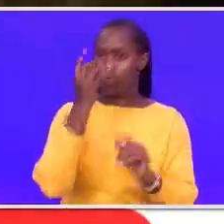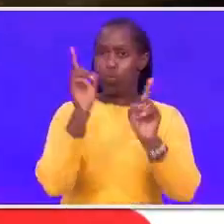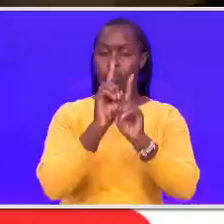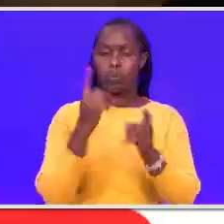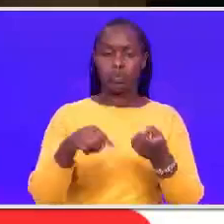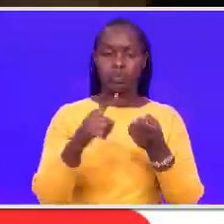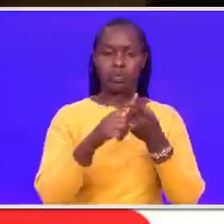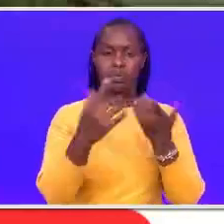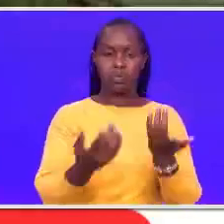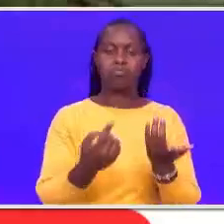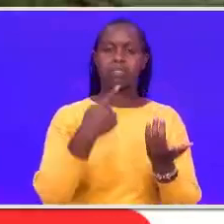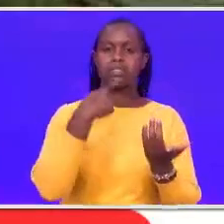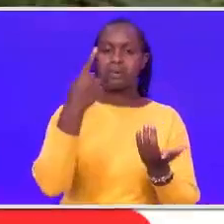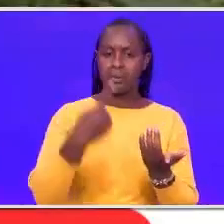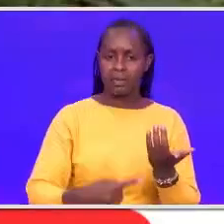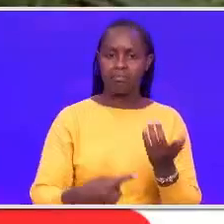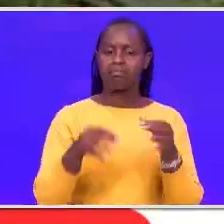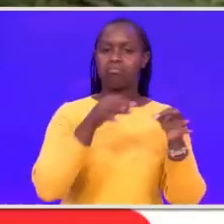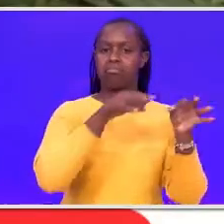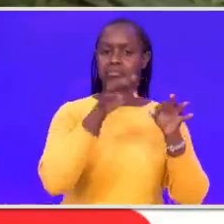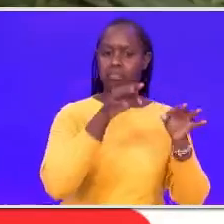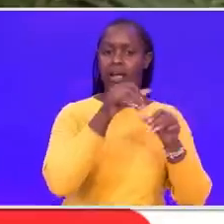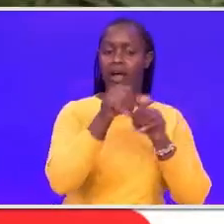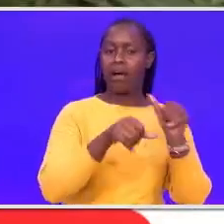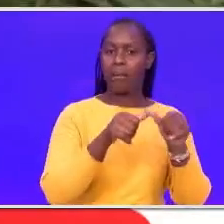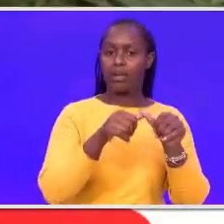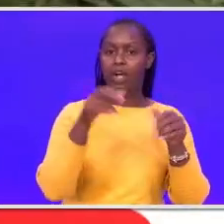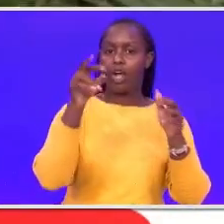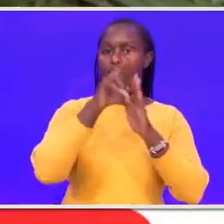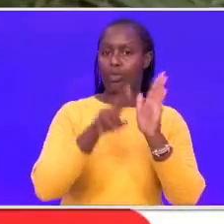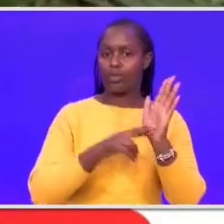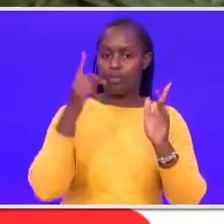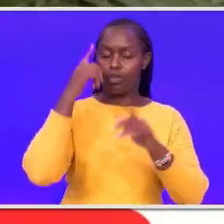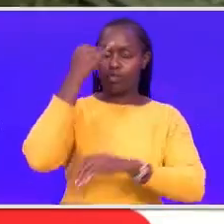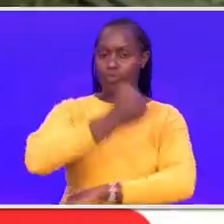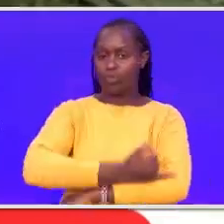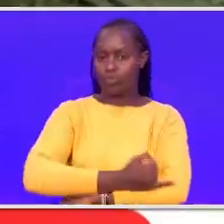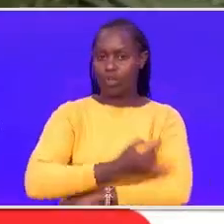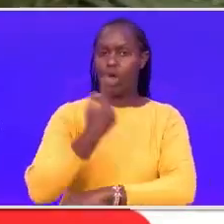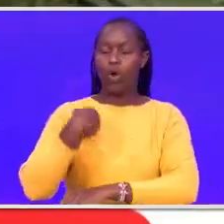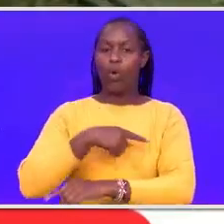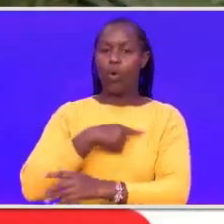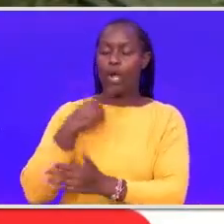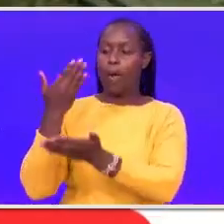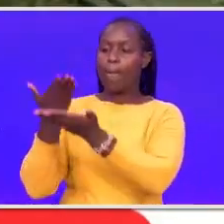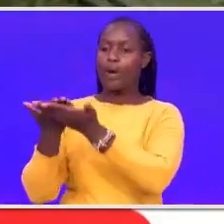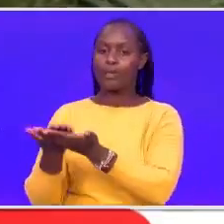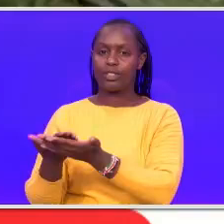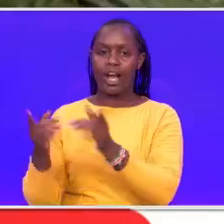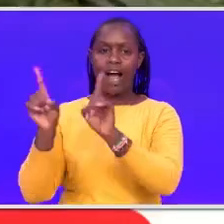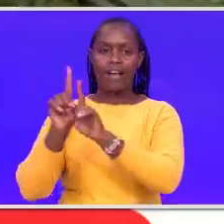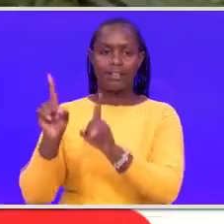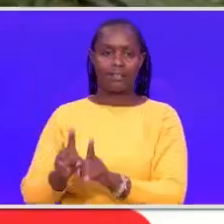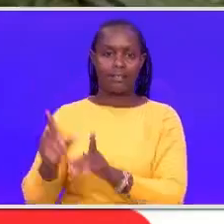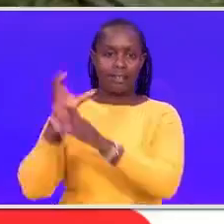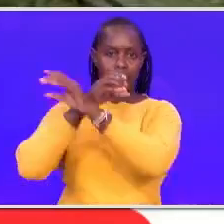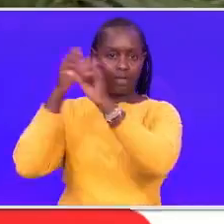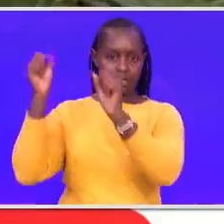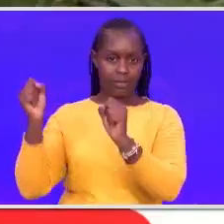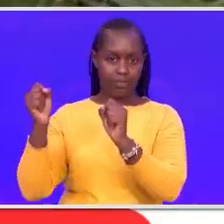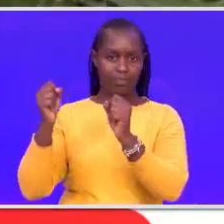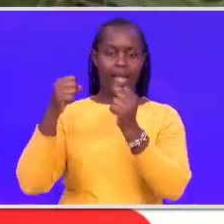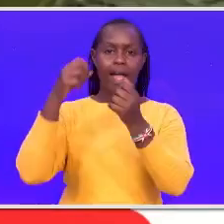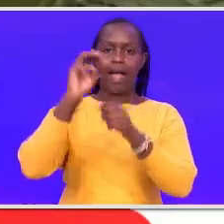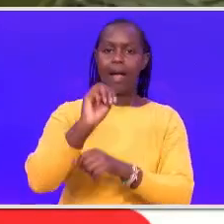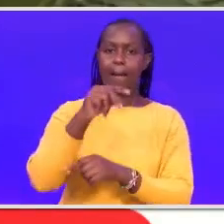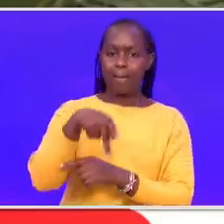of institutions. We make proposals as the executive. The legislature